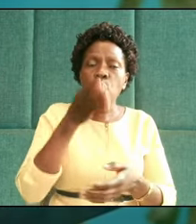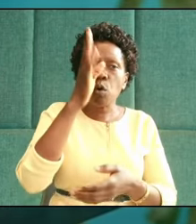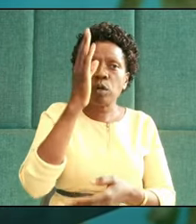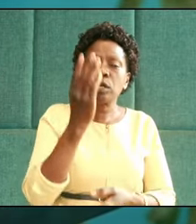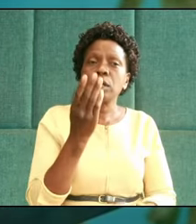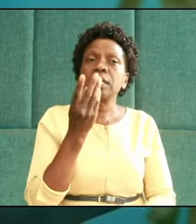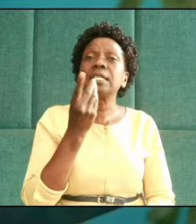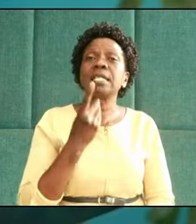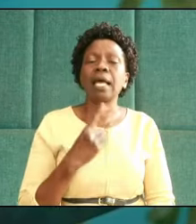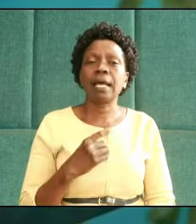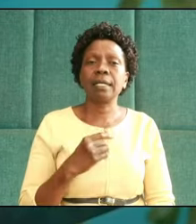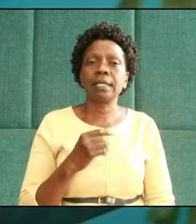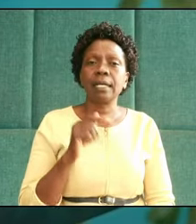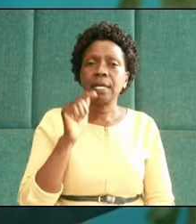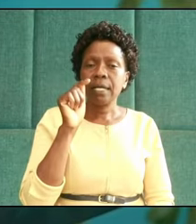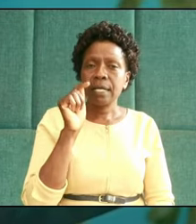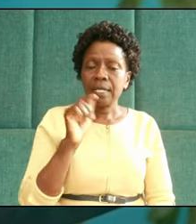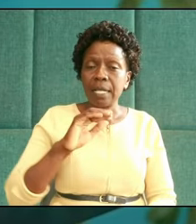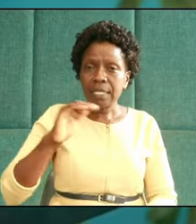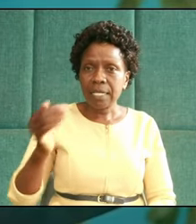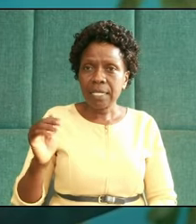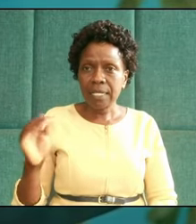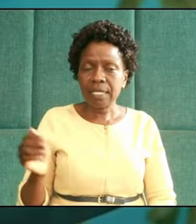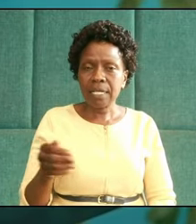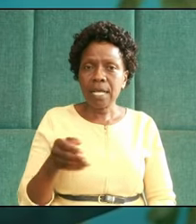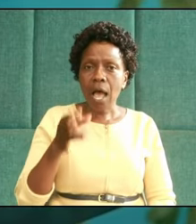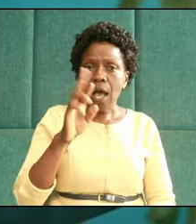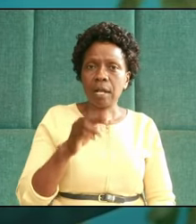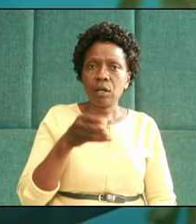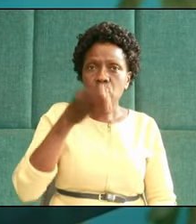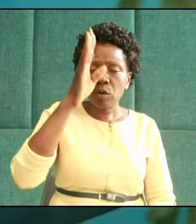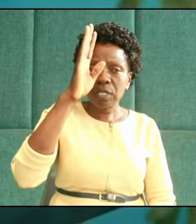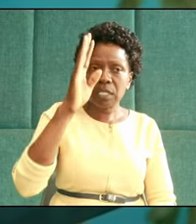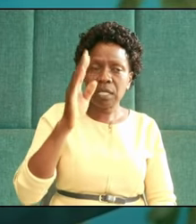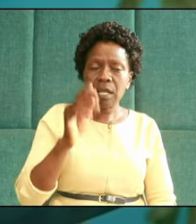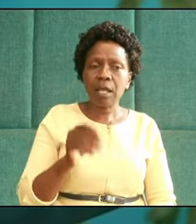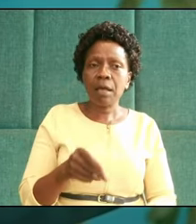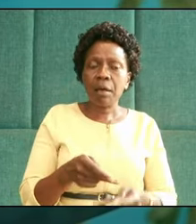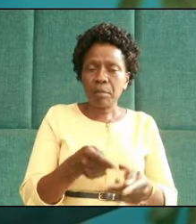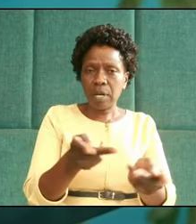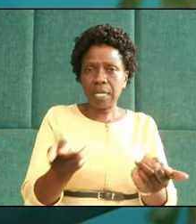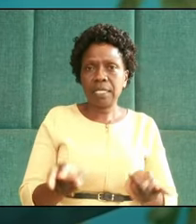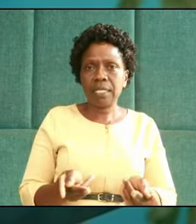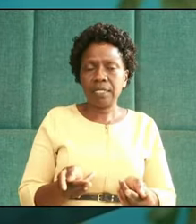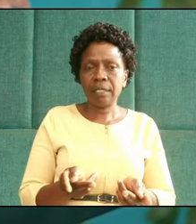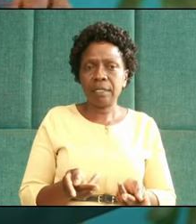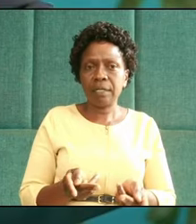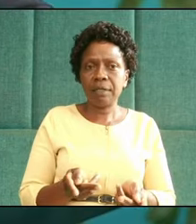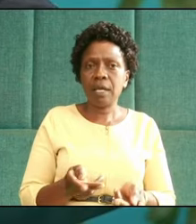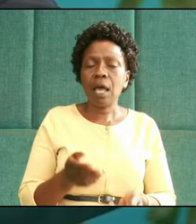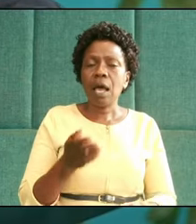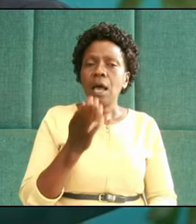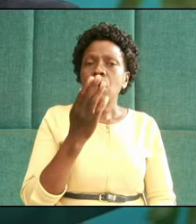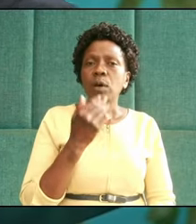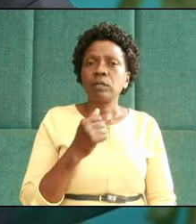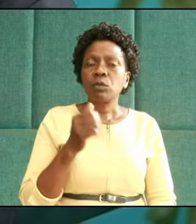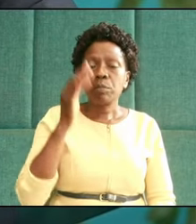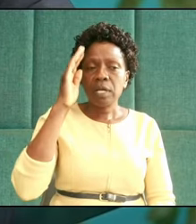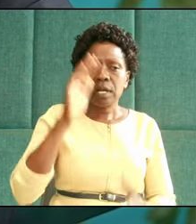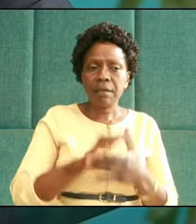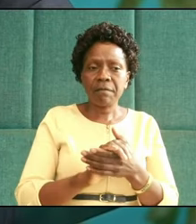Cities are God's vineyard. But that's not enough. I want to believe that